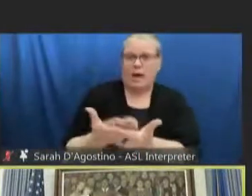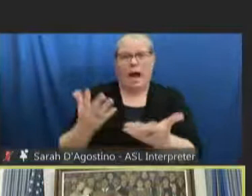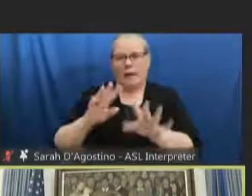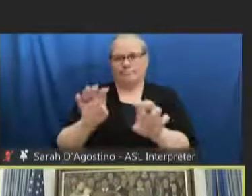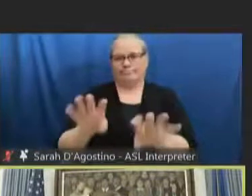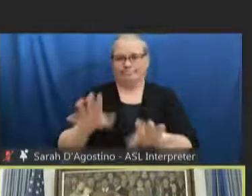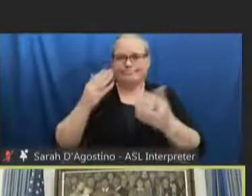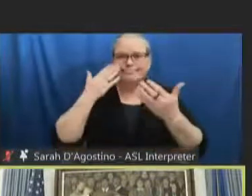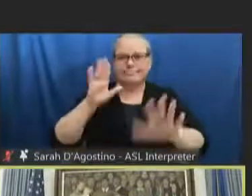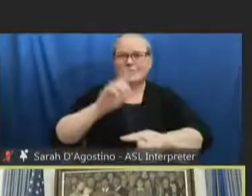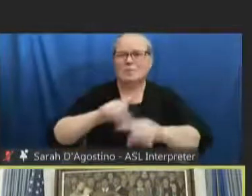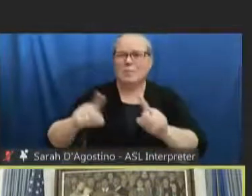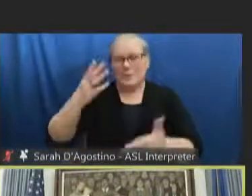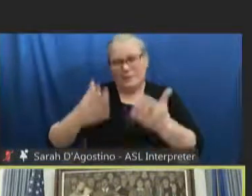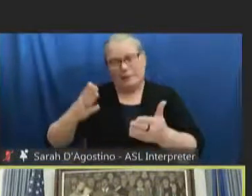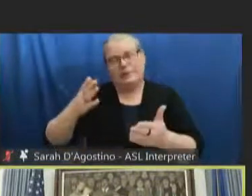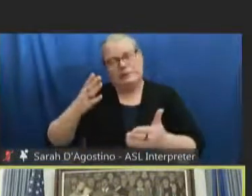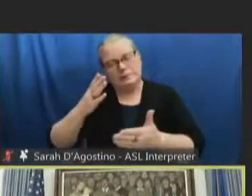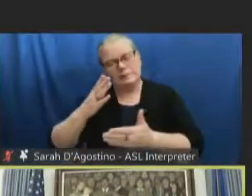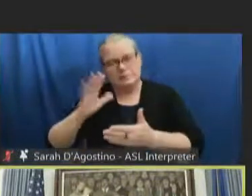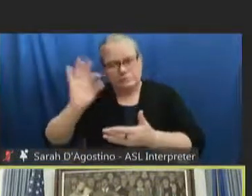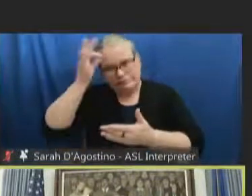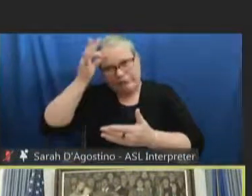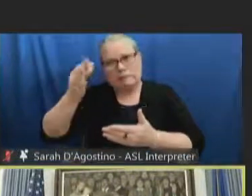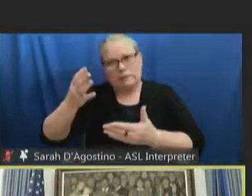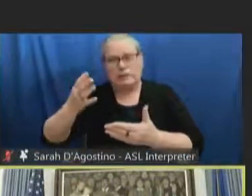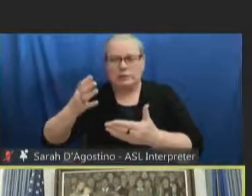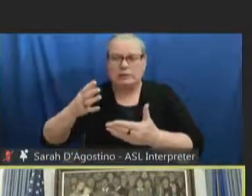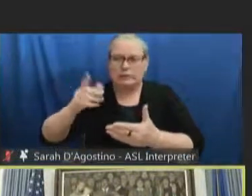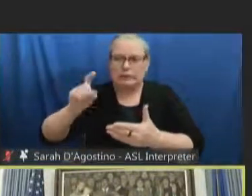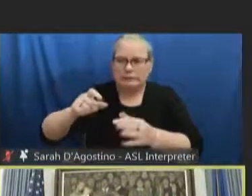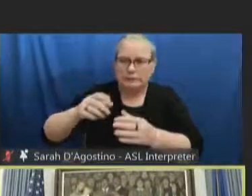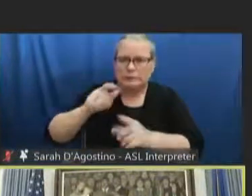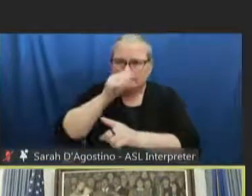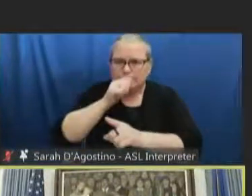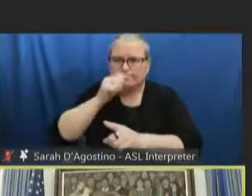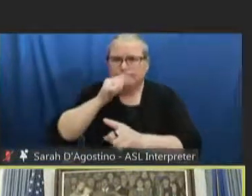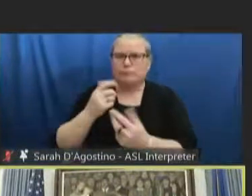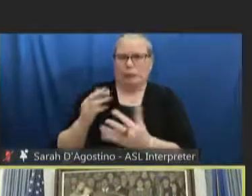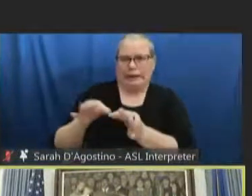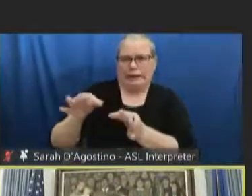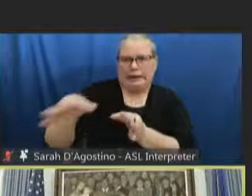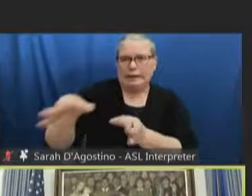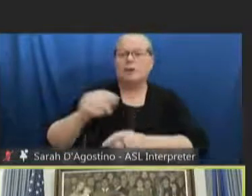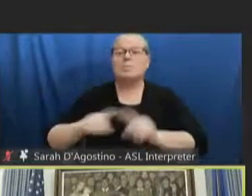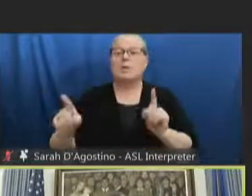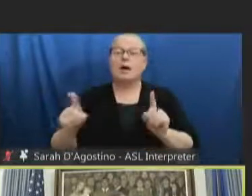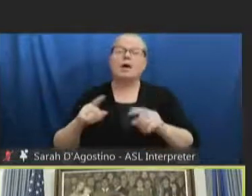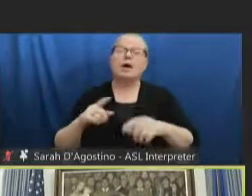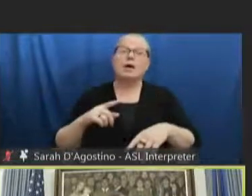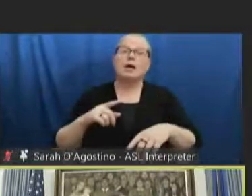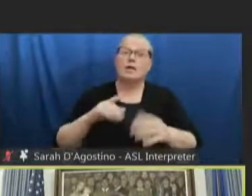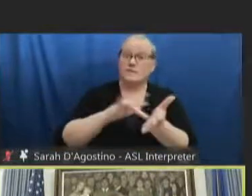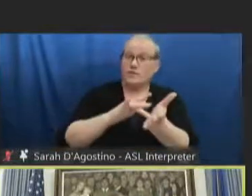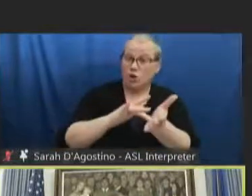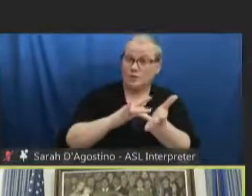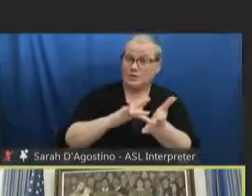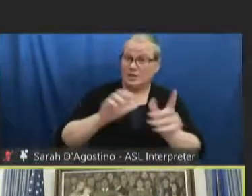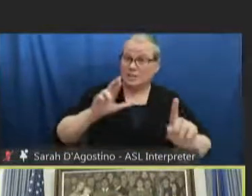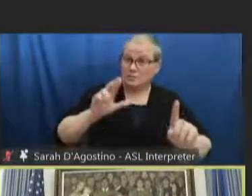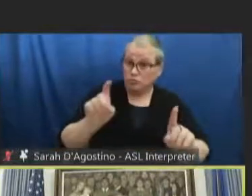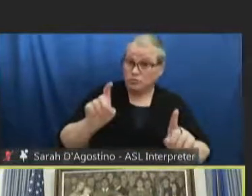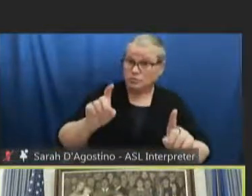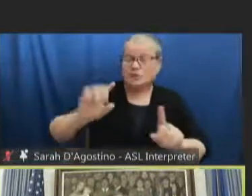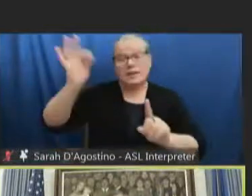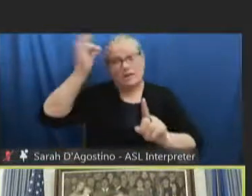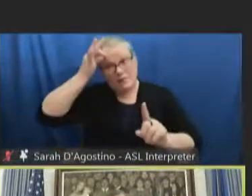week. And along the way, tests are available at pharmacies, and the federal government has said those should be paid for by your insurance. So pay for